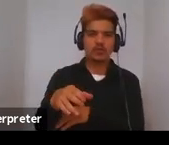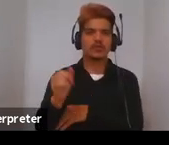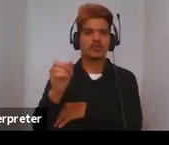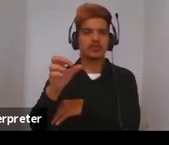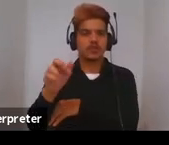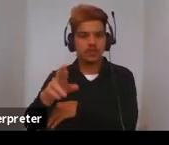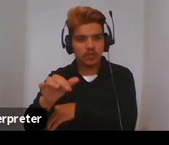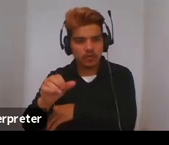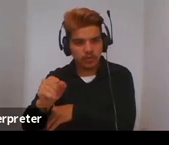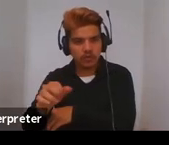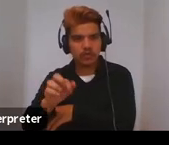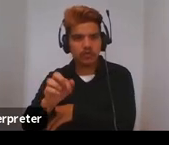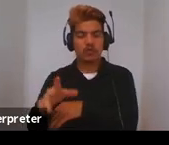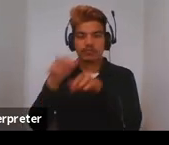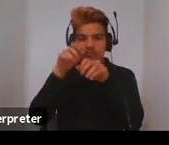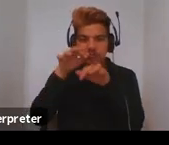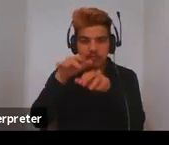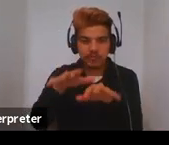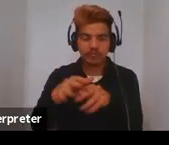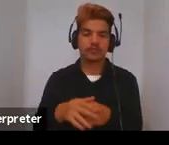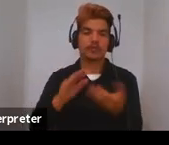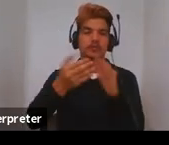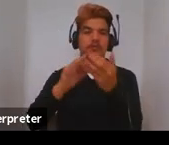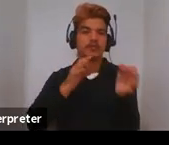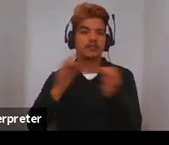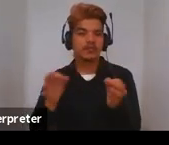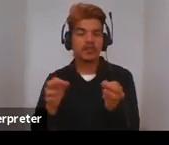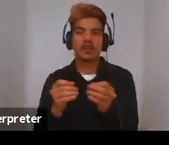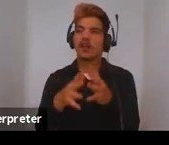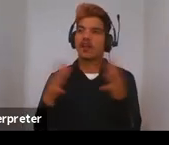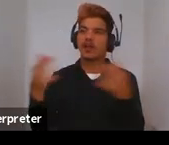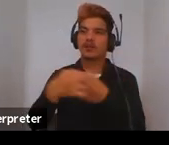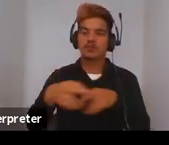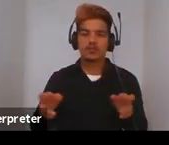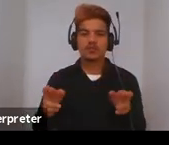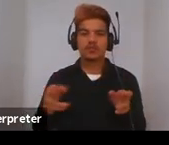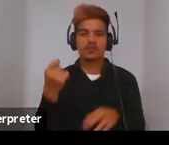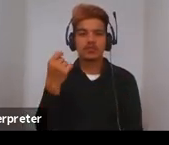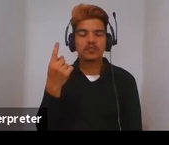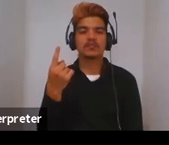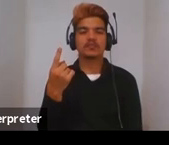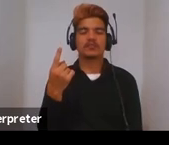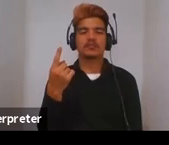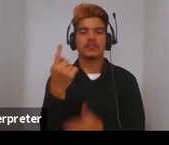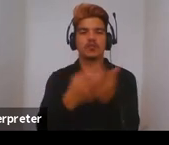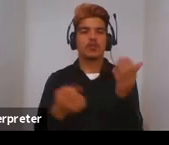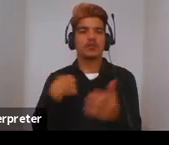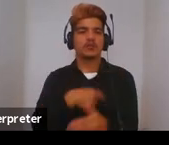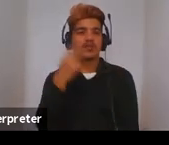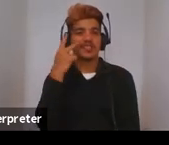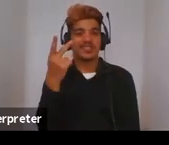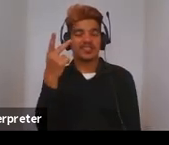manipulated. So a community definition has a lot more room to understand what we're going to see as